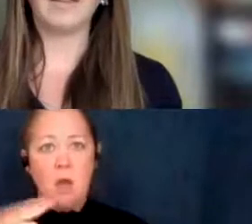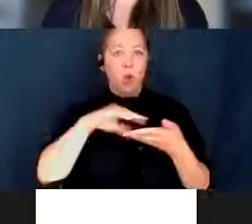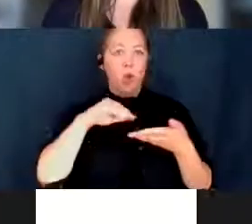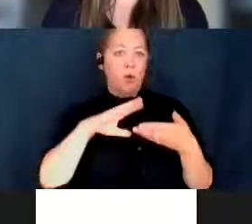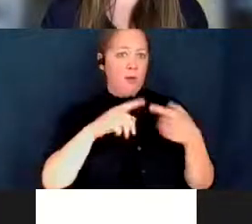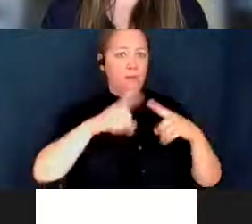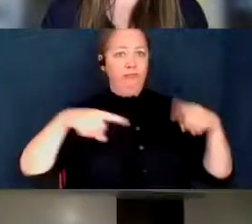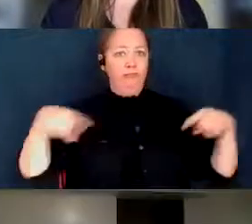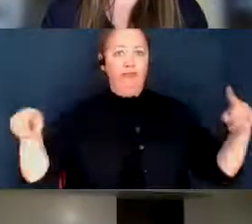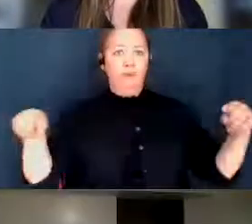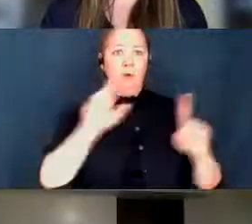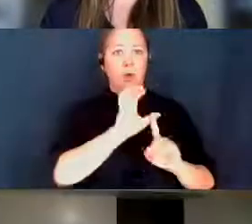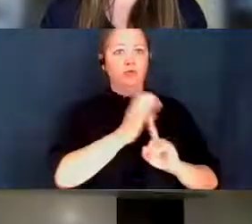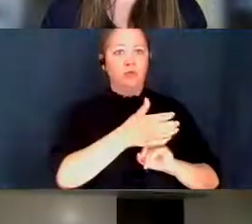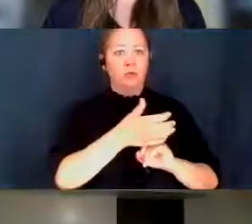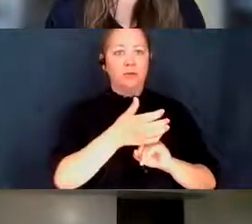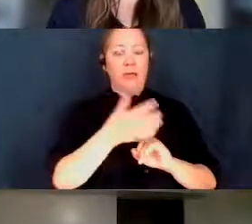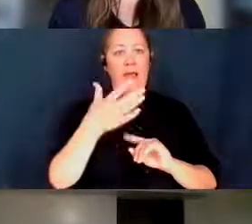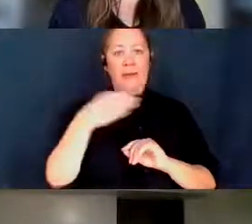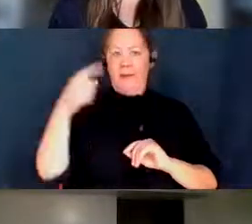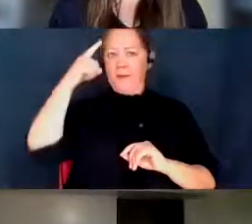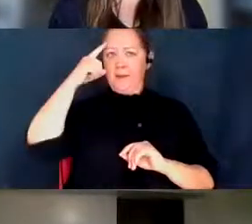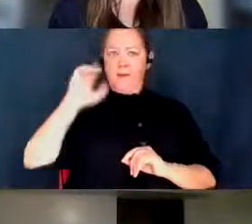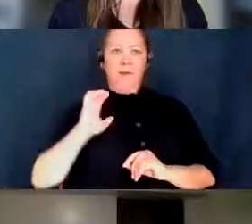And I think that brings me to the end of my session.